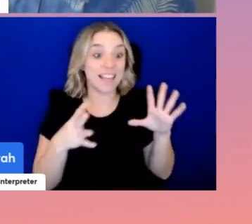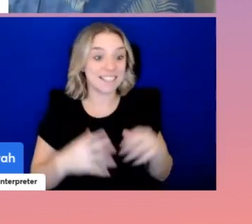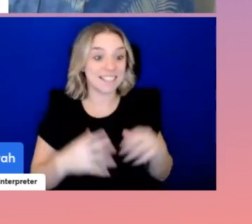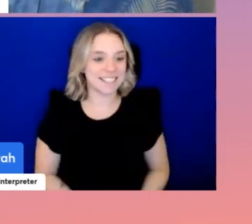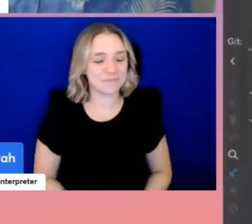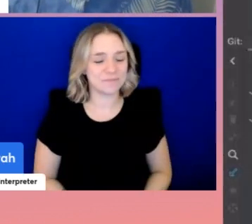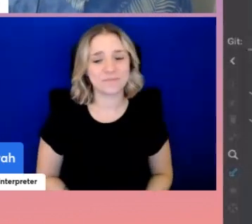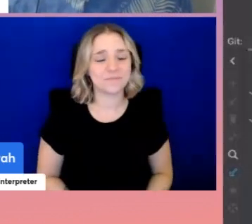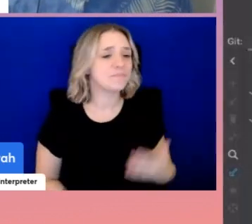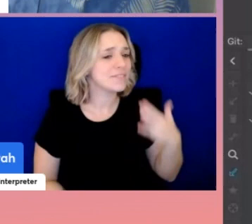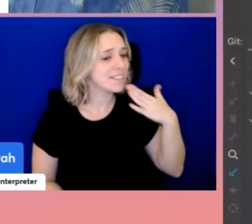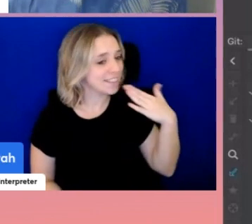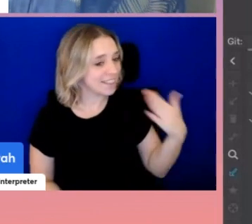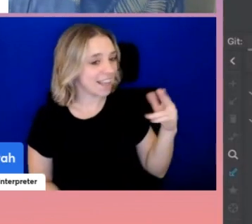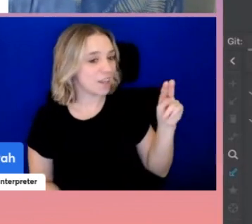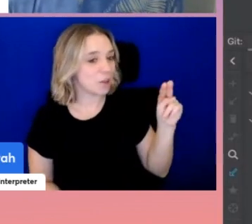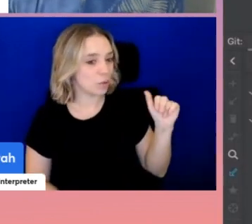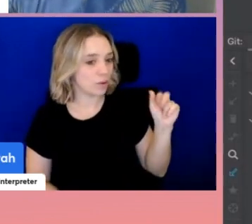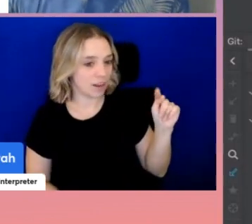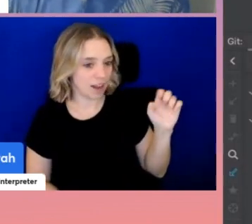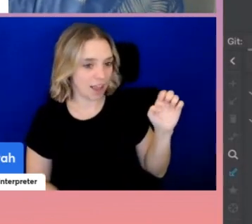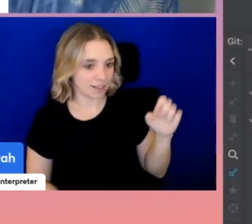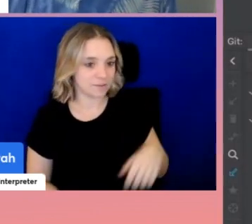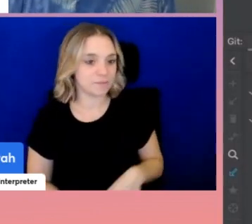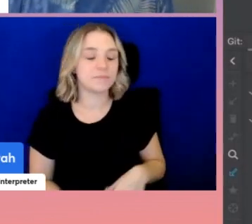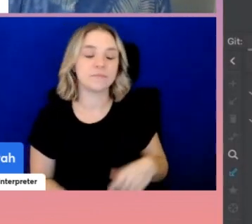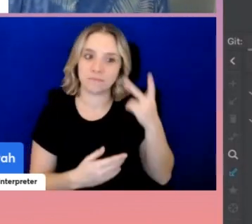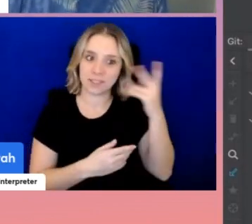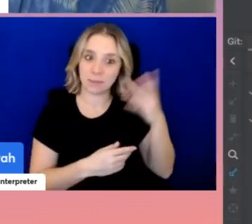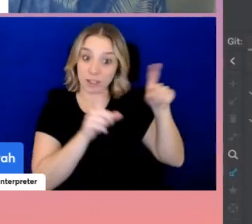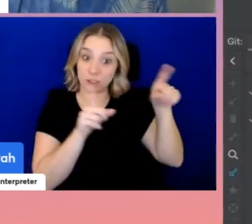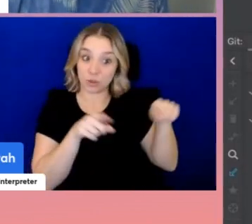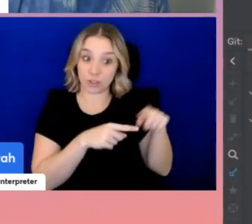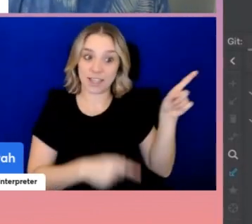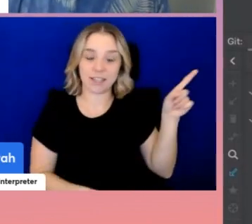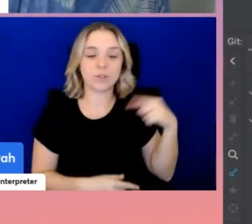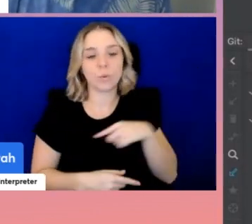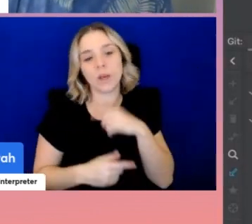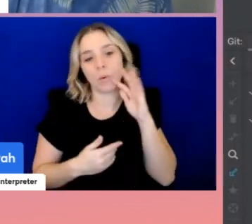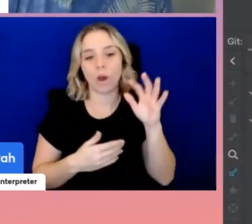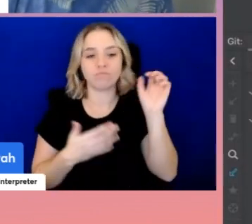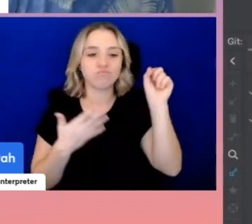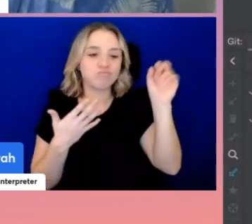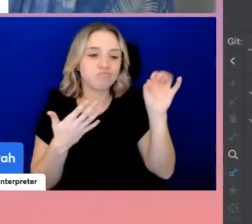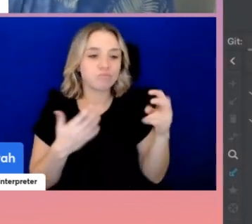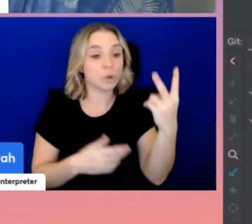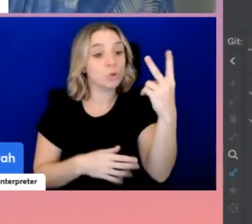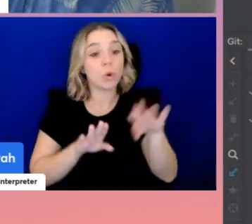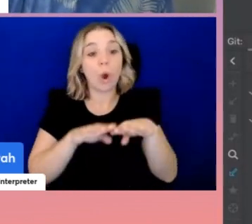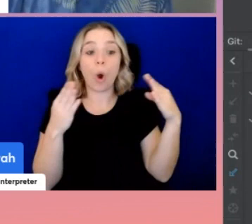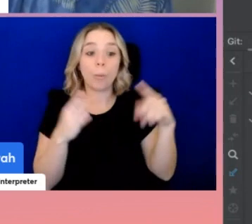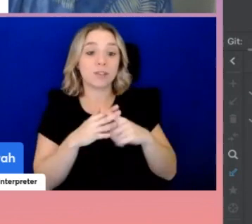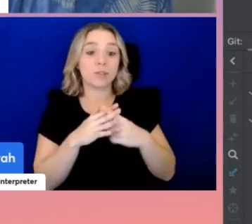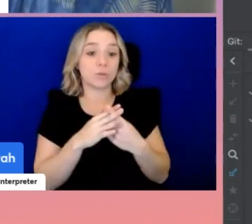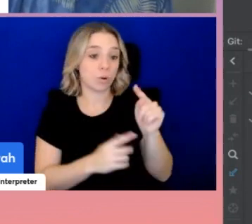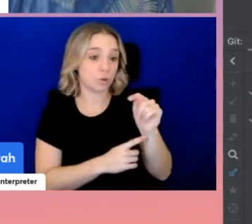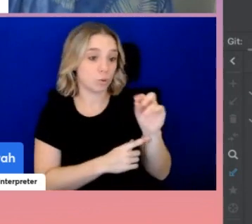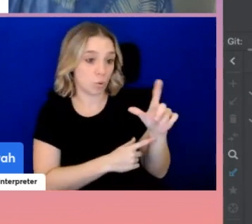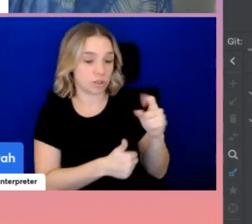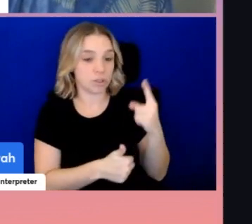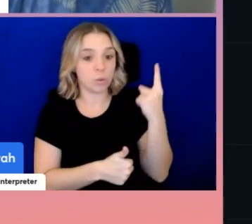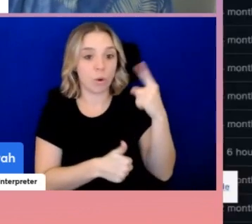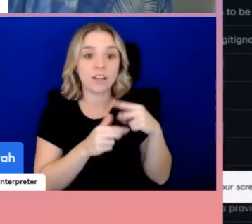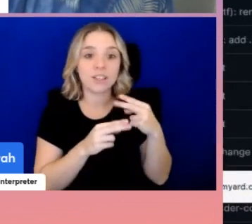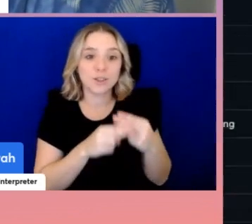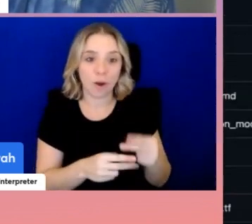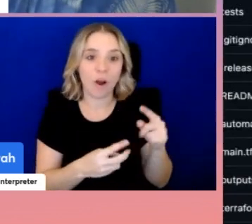Thank you, Nate. All right, so everyone can see my screen here. So we are going to go over two open source tools. One is called commit asyn, and the other